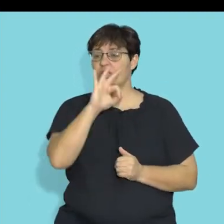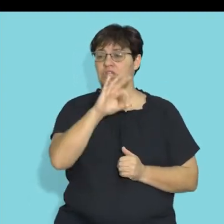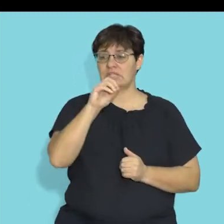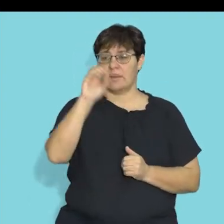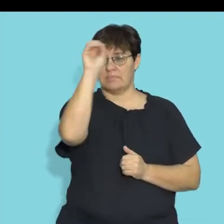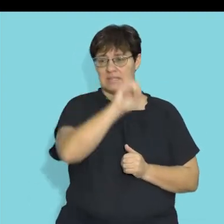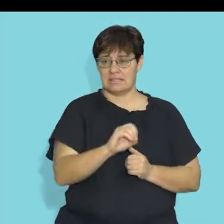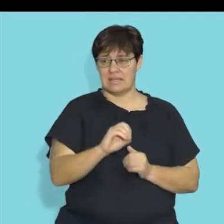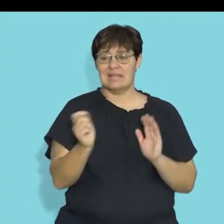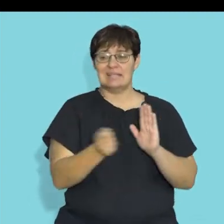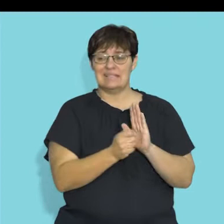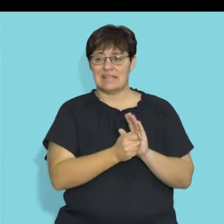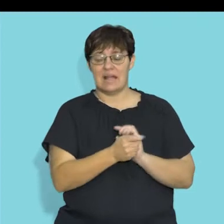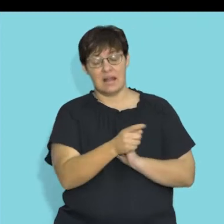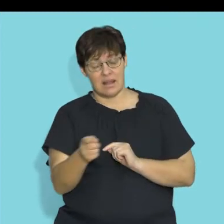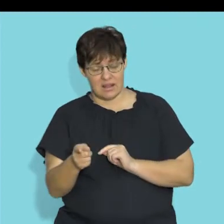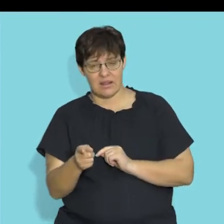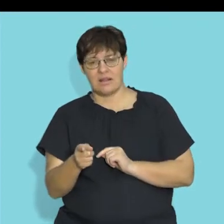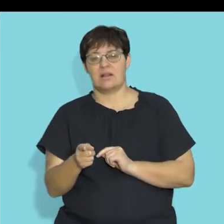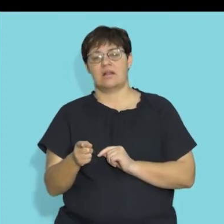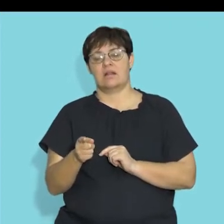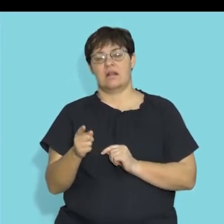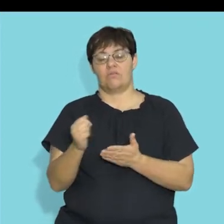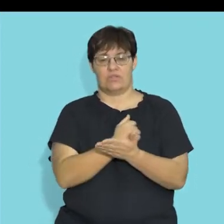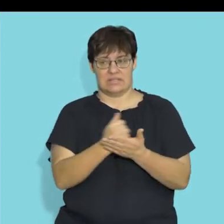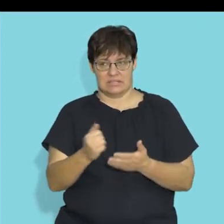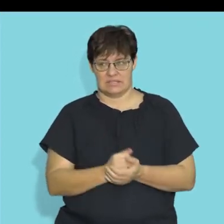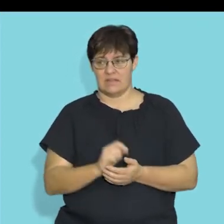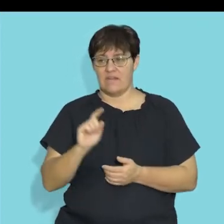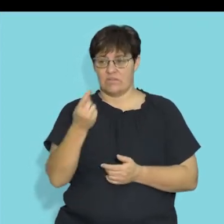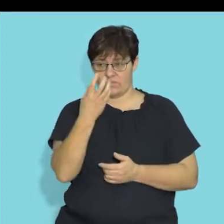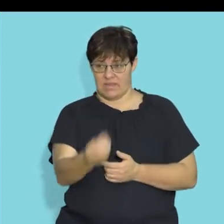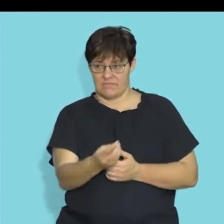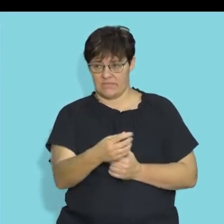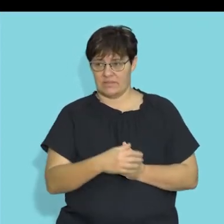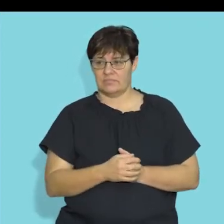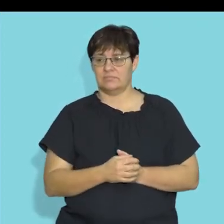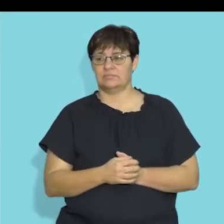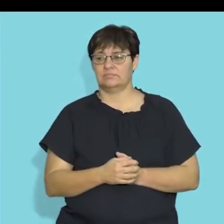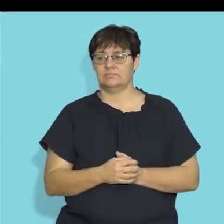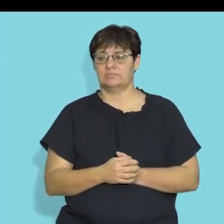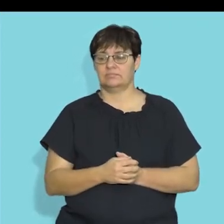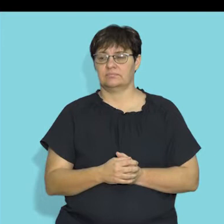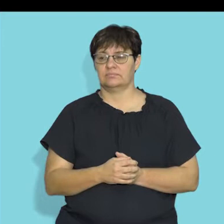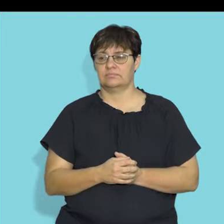30% of all sales in the gym shop is on credit. That's the first item that we have there.